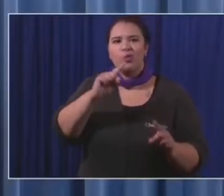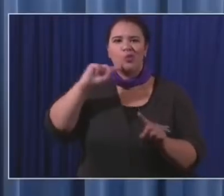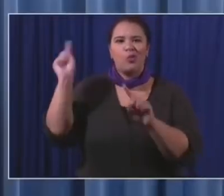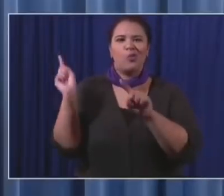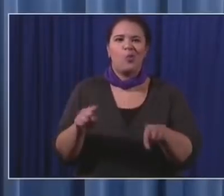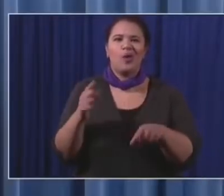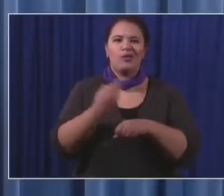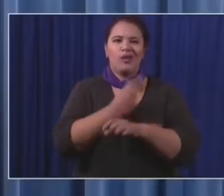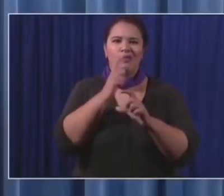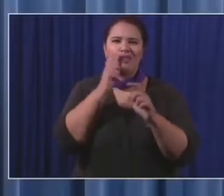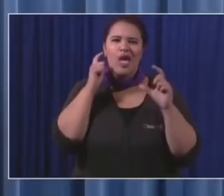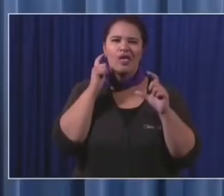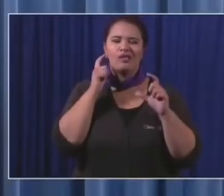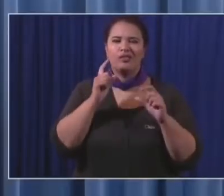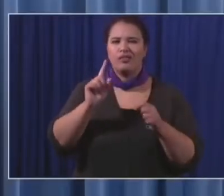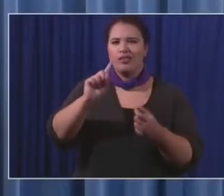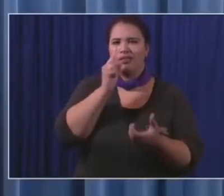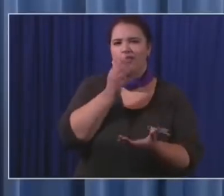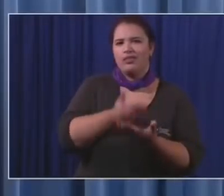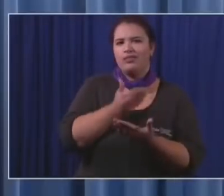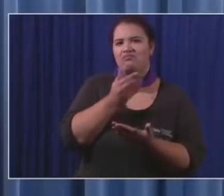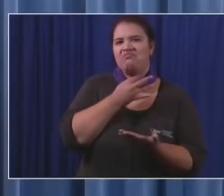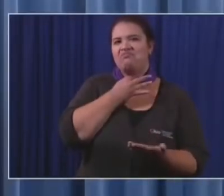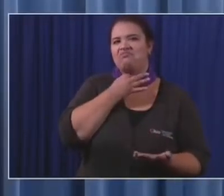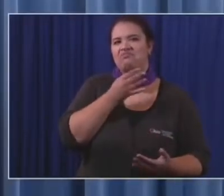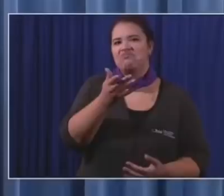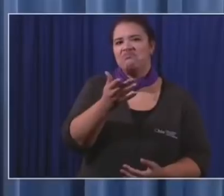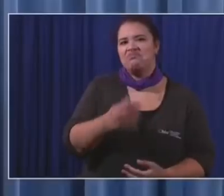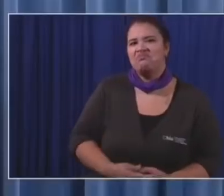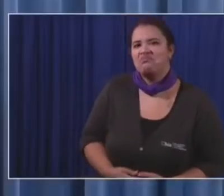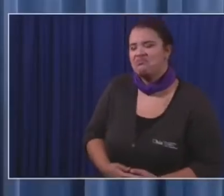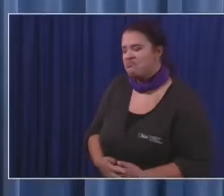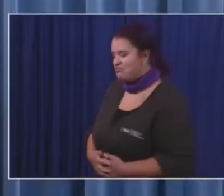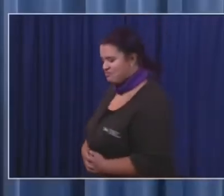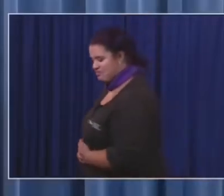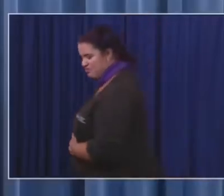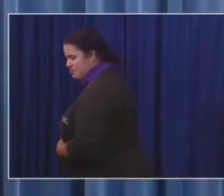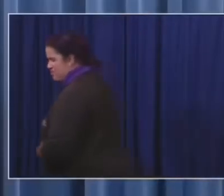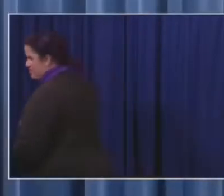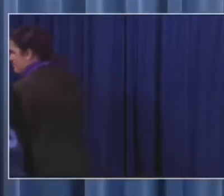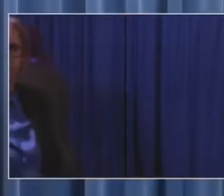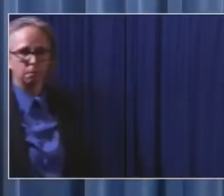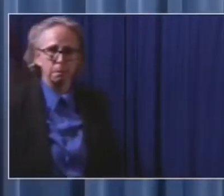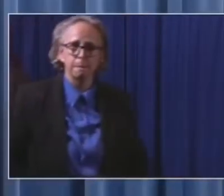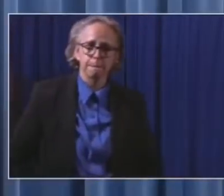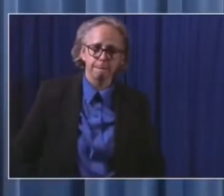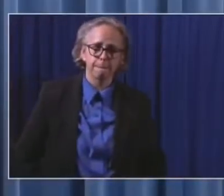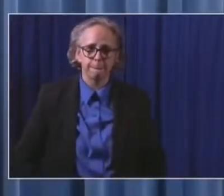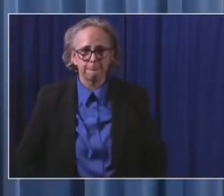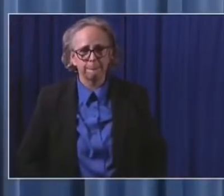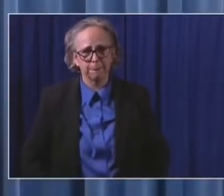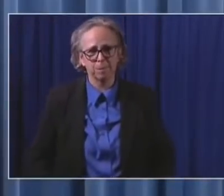legal footing are you on? And do you expect challenges in court of this order today?